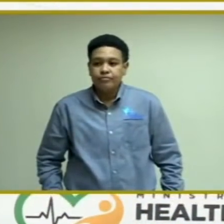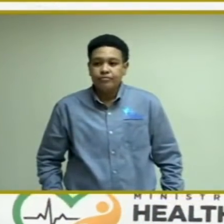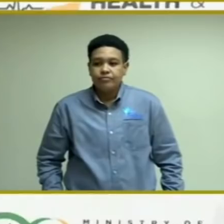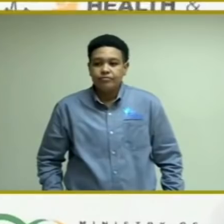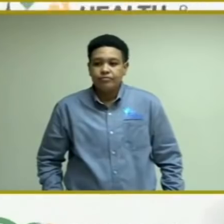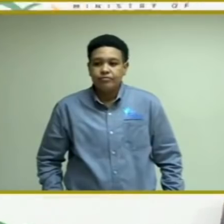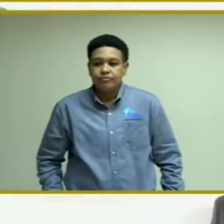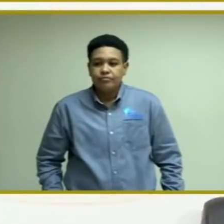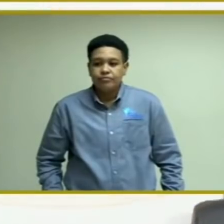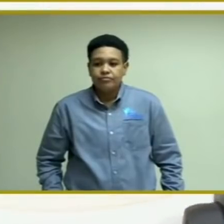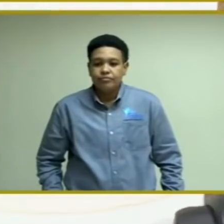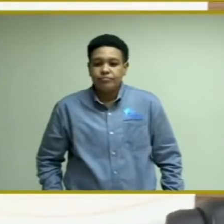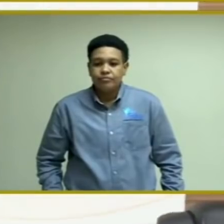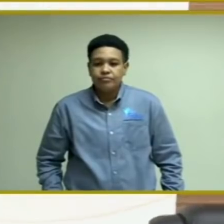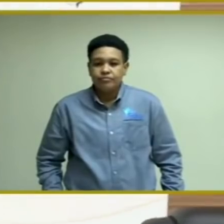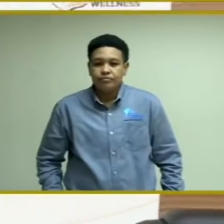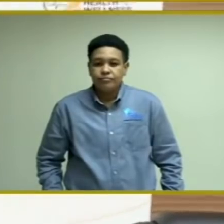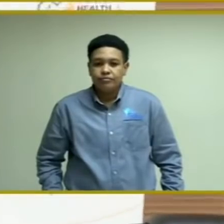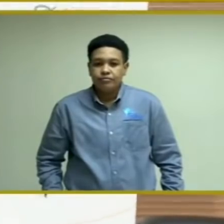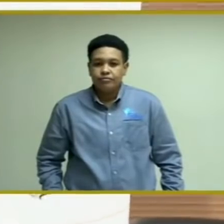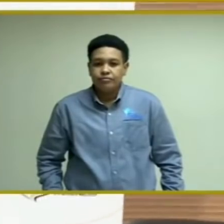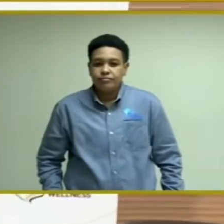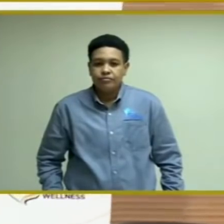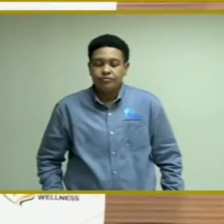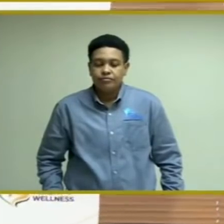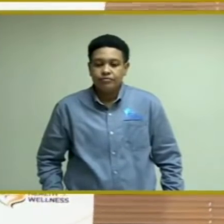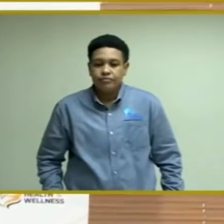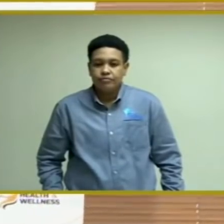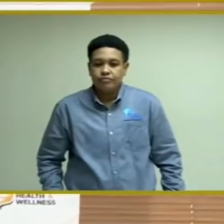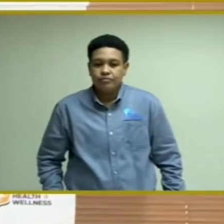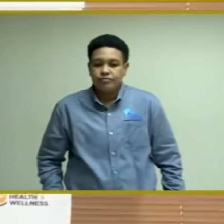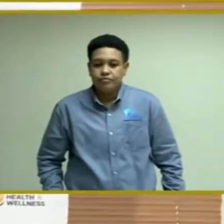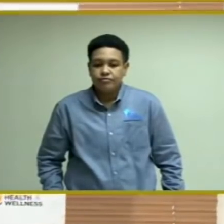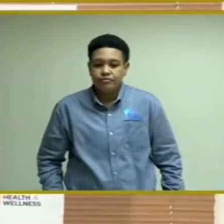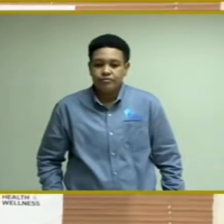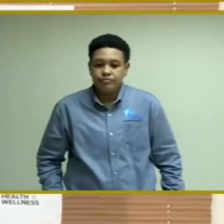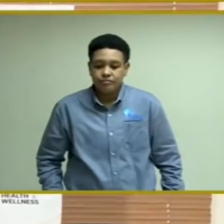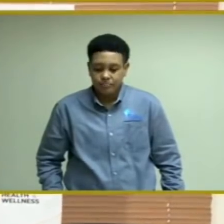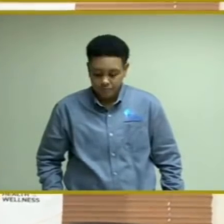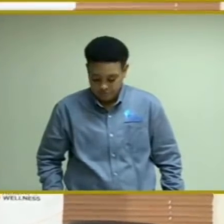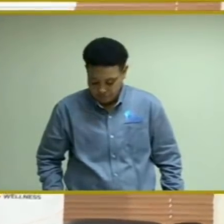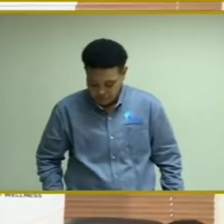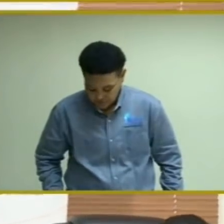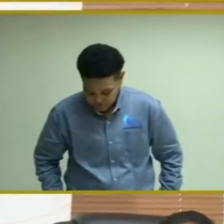In terms of procurement through COVAX, how many doses?